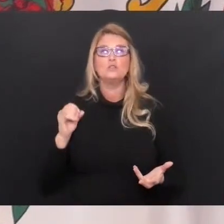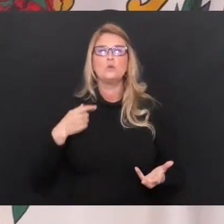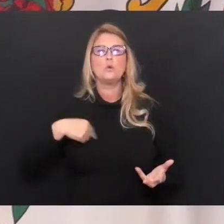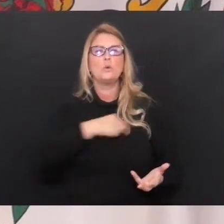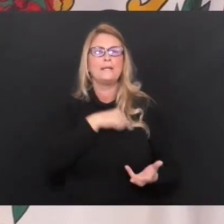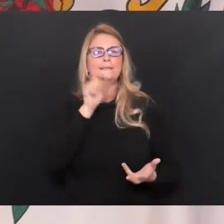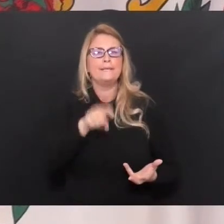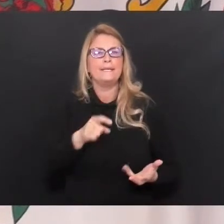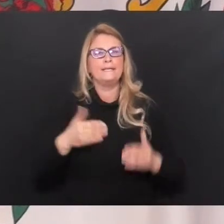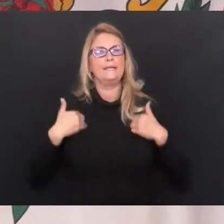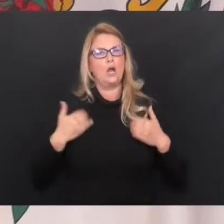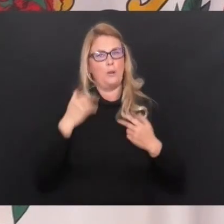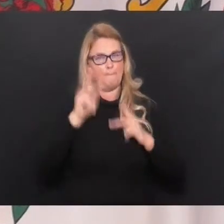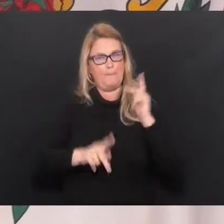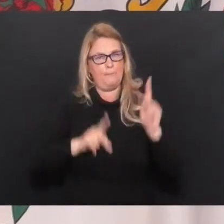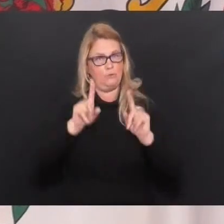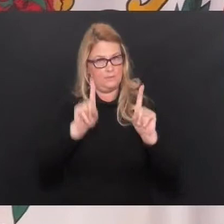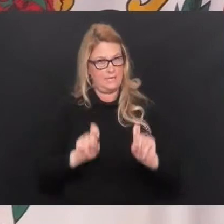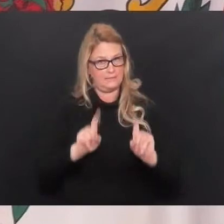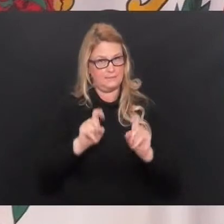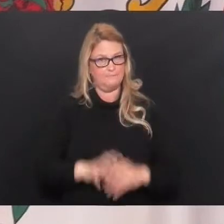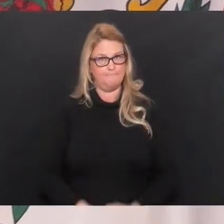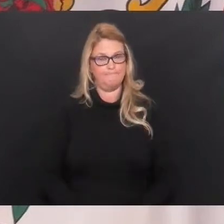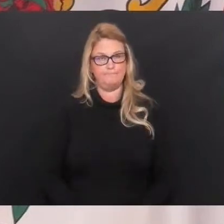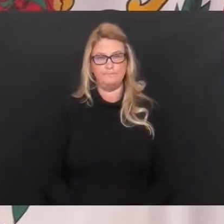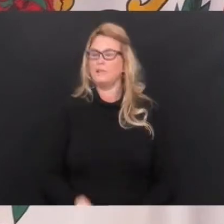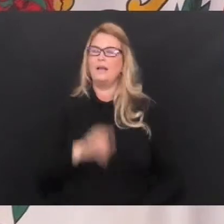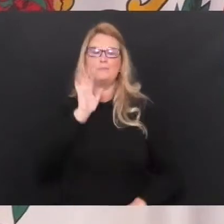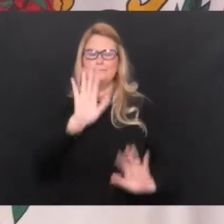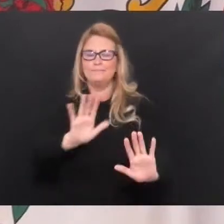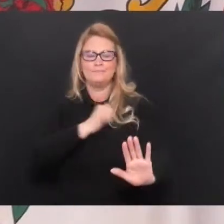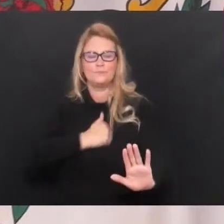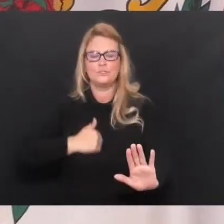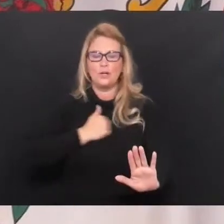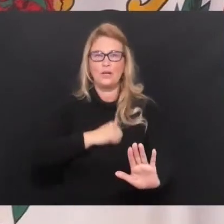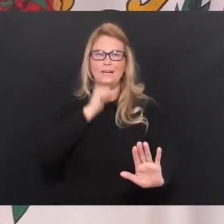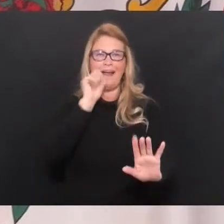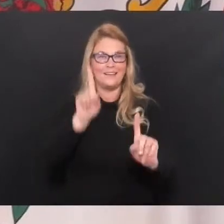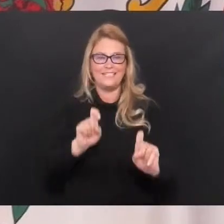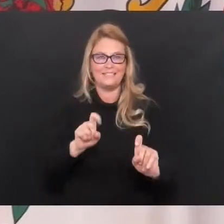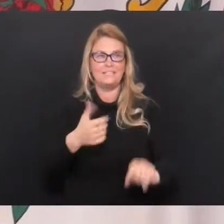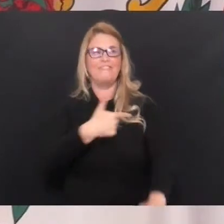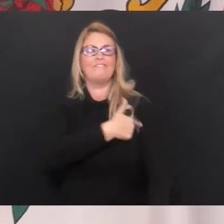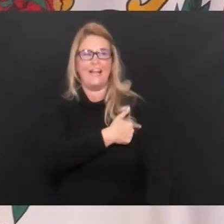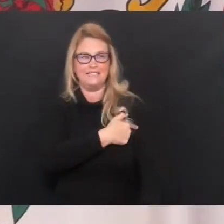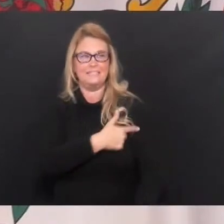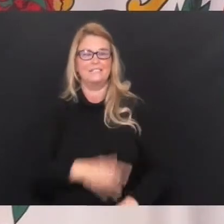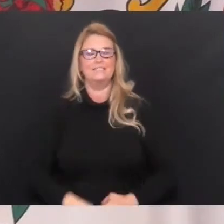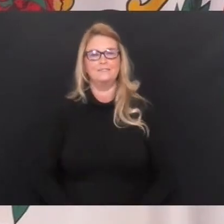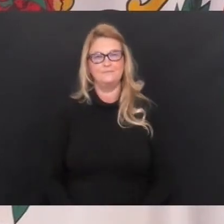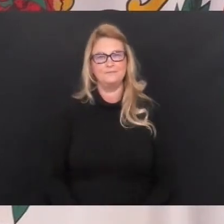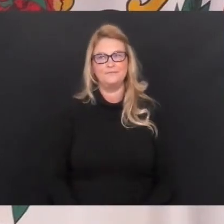our young people tested. Or not tested, I'm sorry, vaccinated.